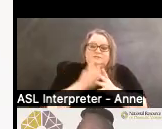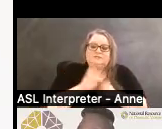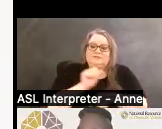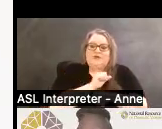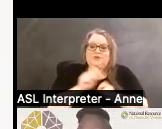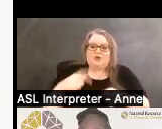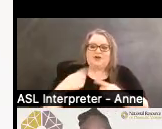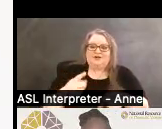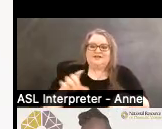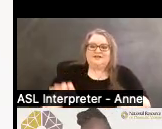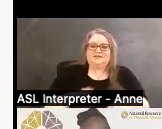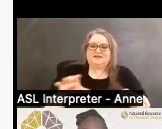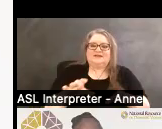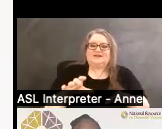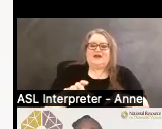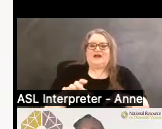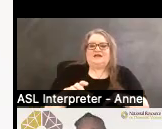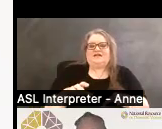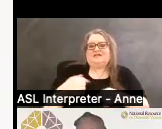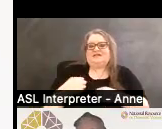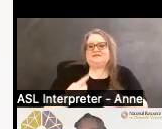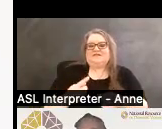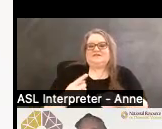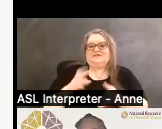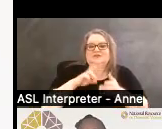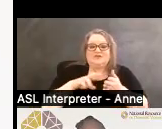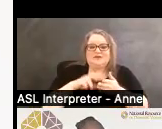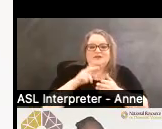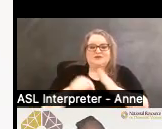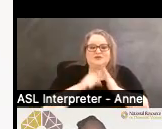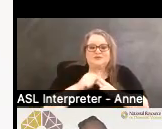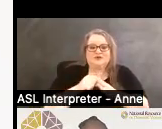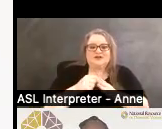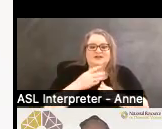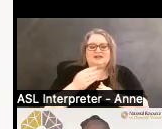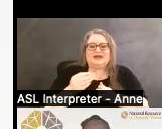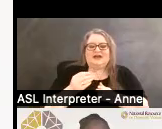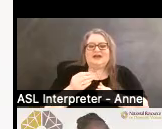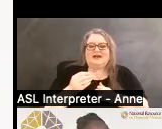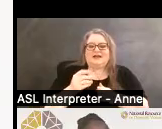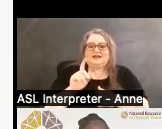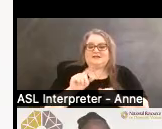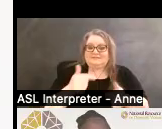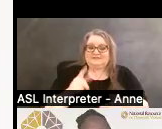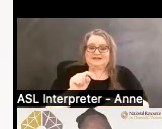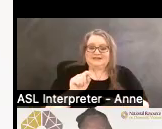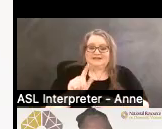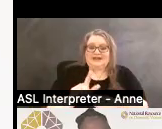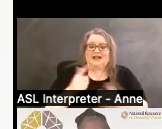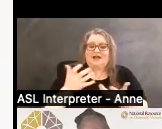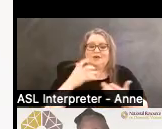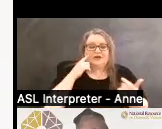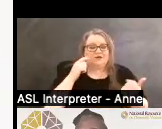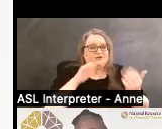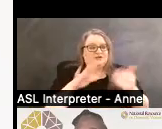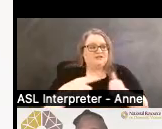done once again over this last research period. And TL, I would like to address the